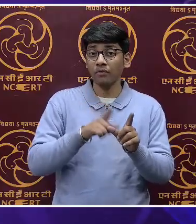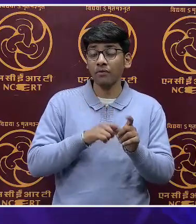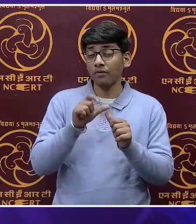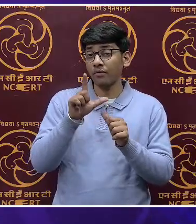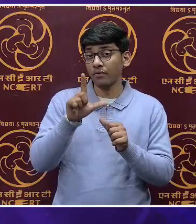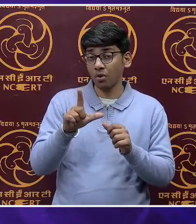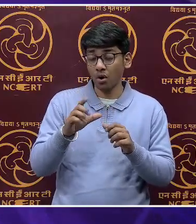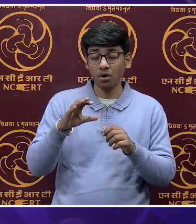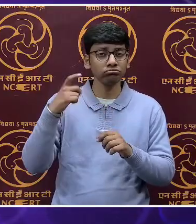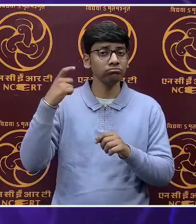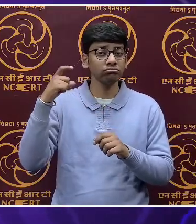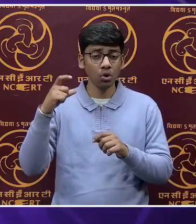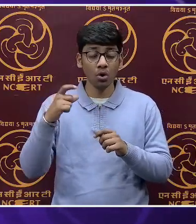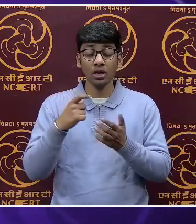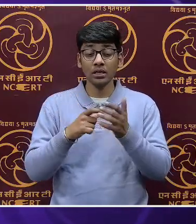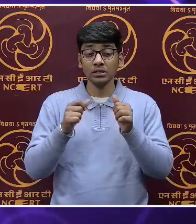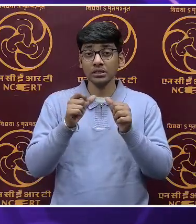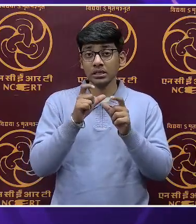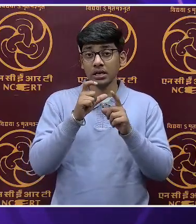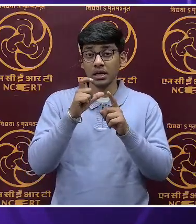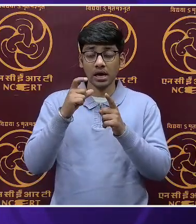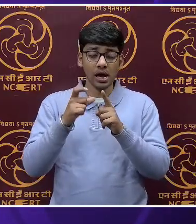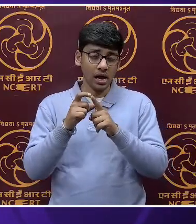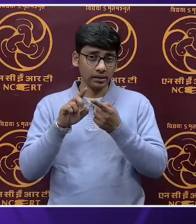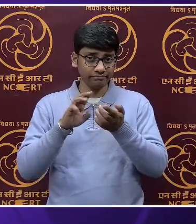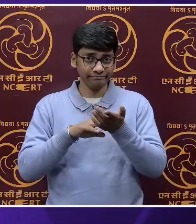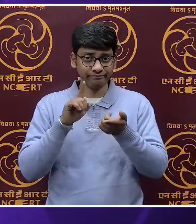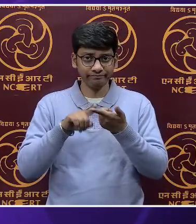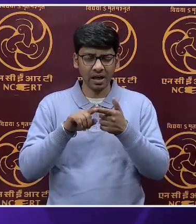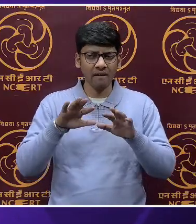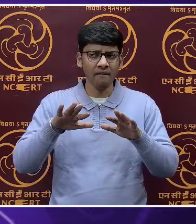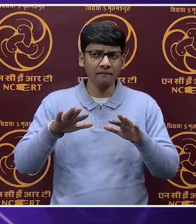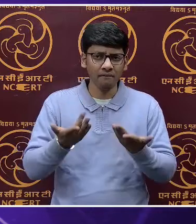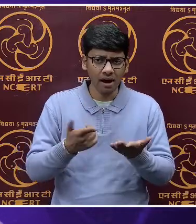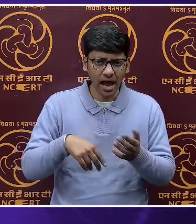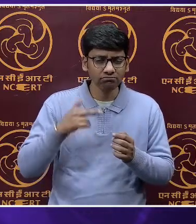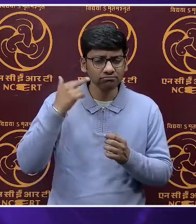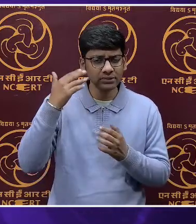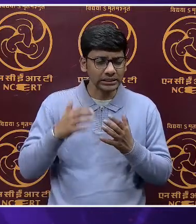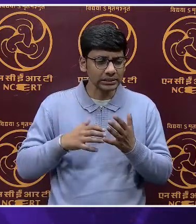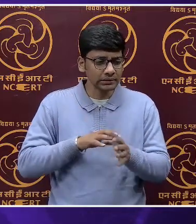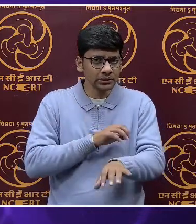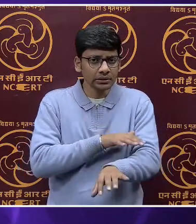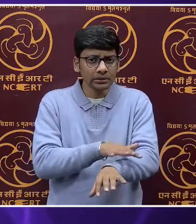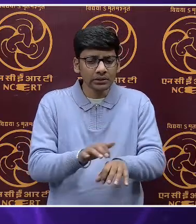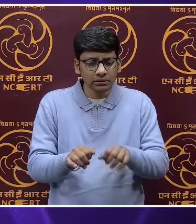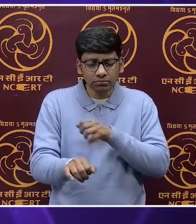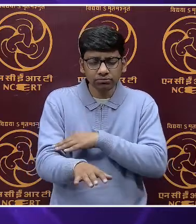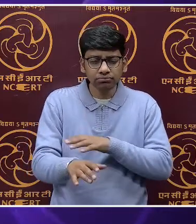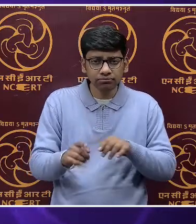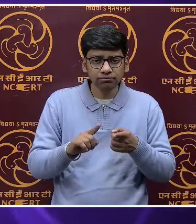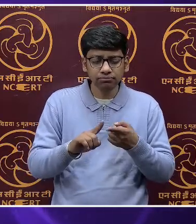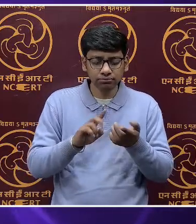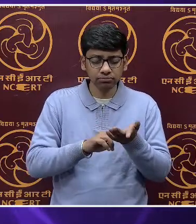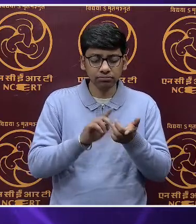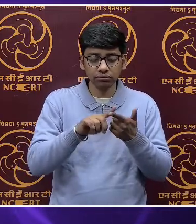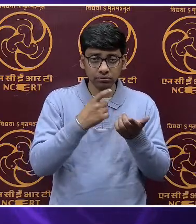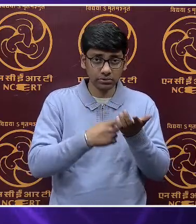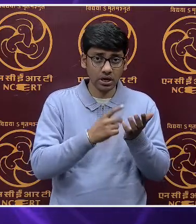Isn't it wonderful? That's amazing. Also, why she is nervous? Because she feels, or she might be feeling,